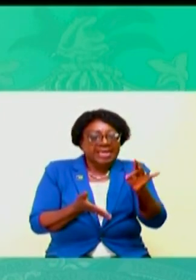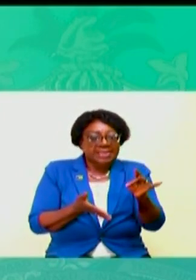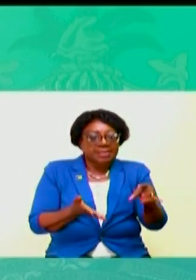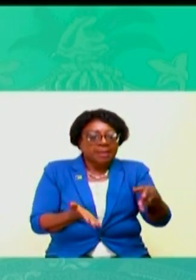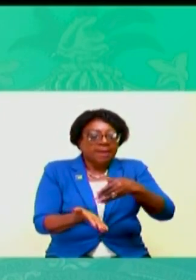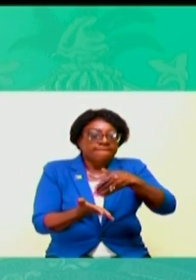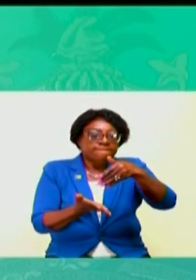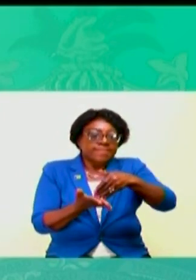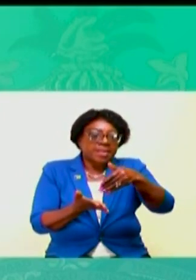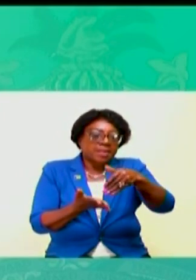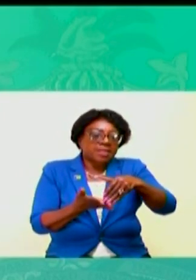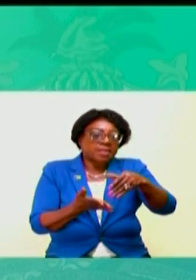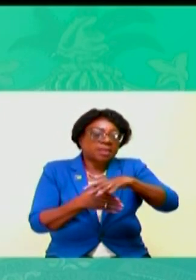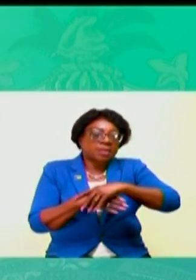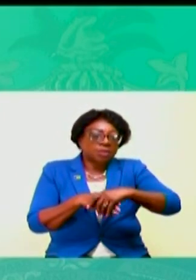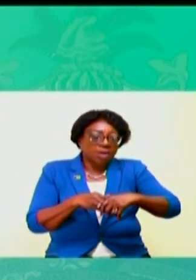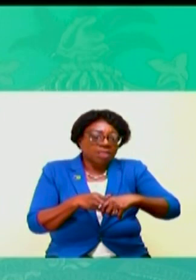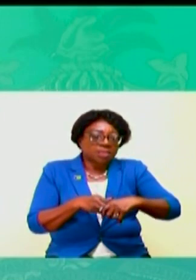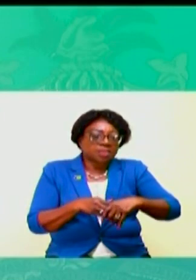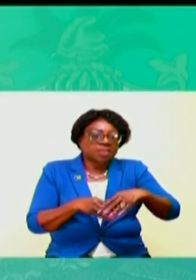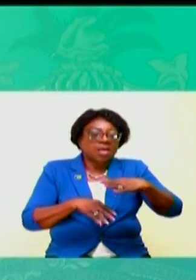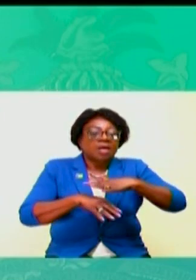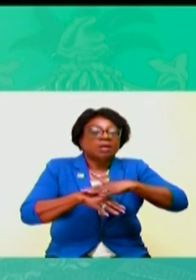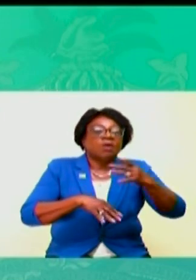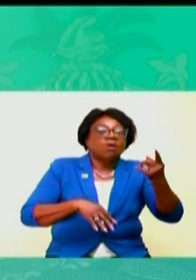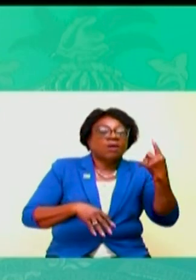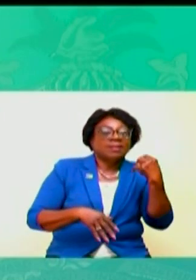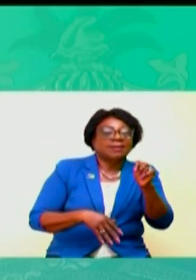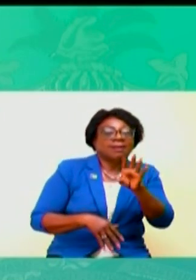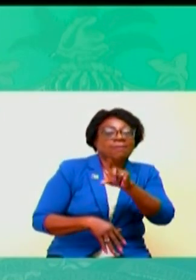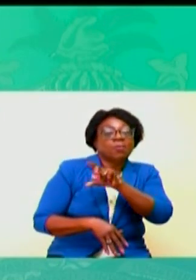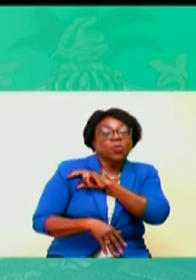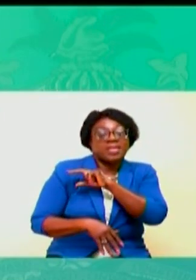robbery. Call the police.